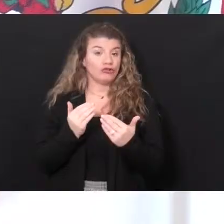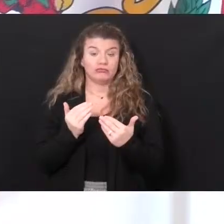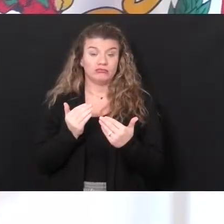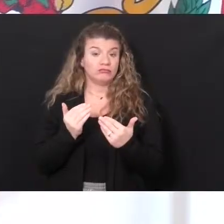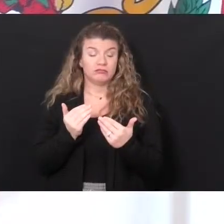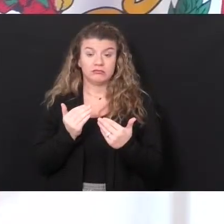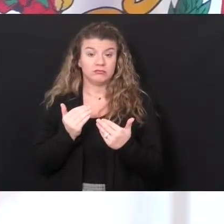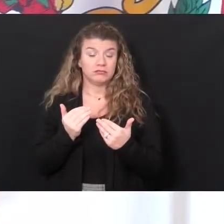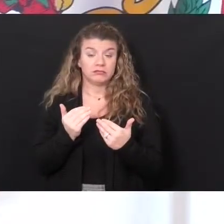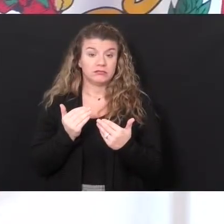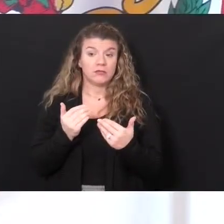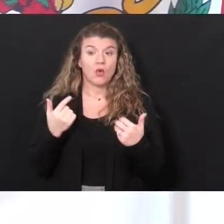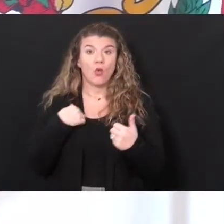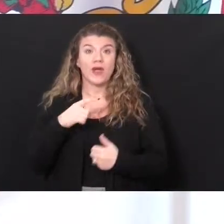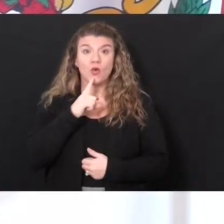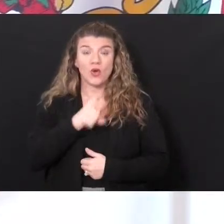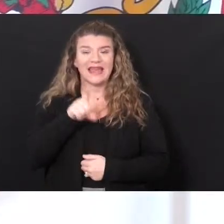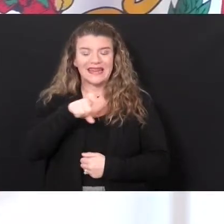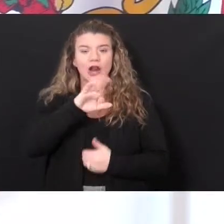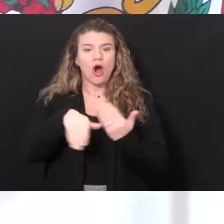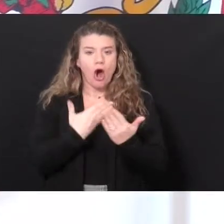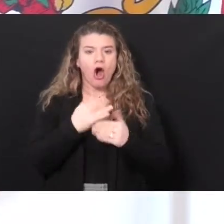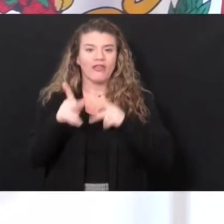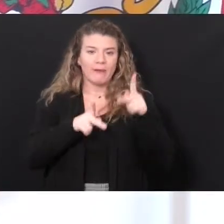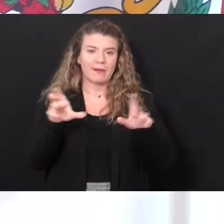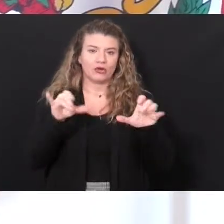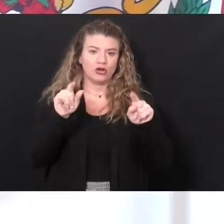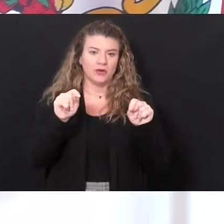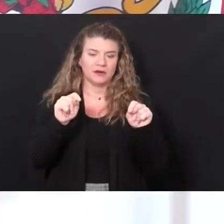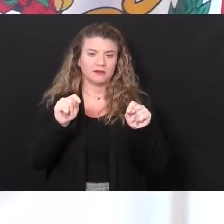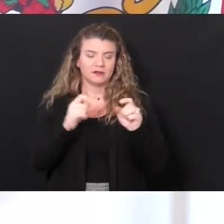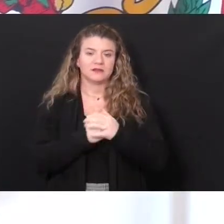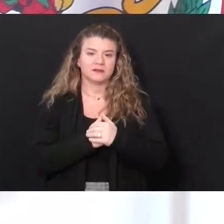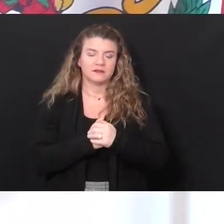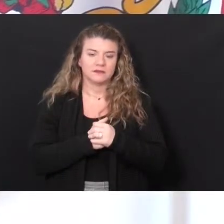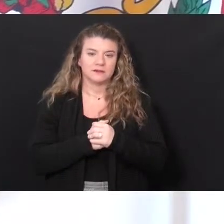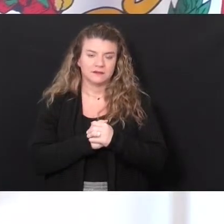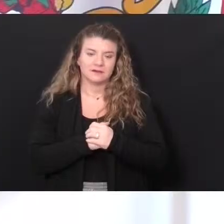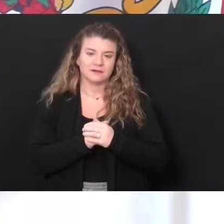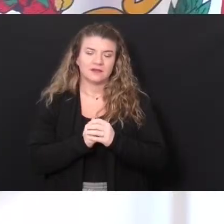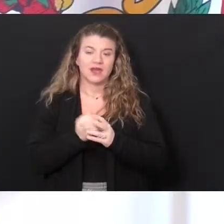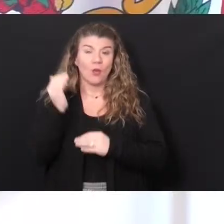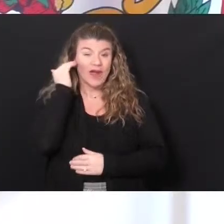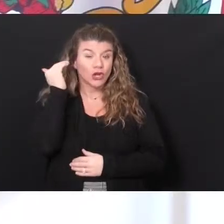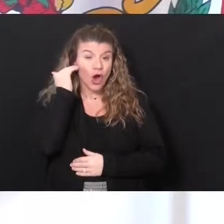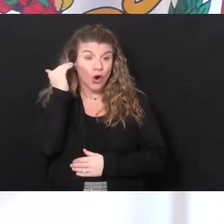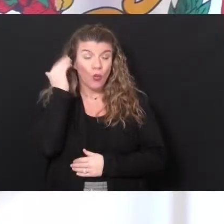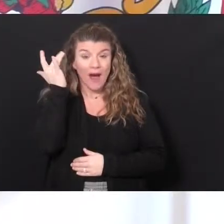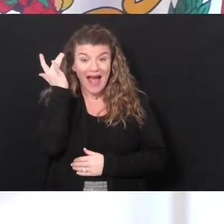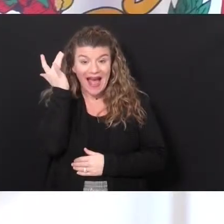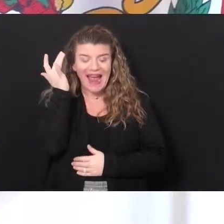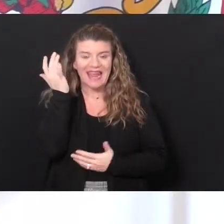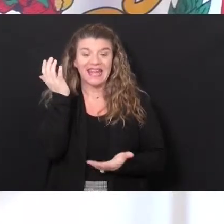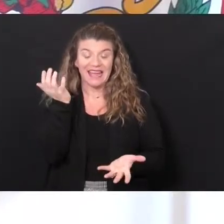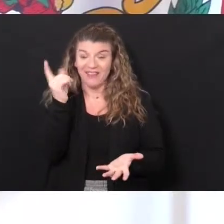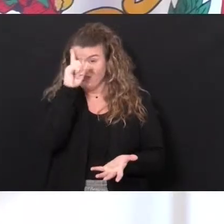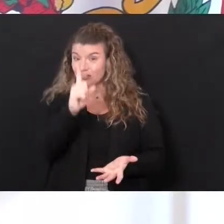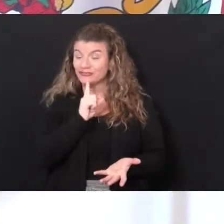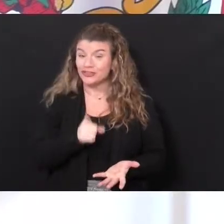know, we really need everybody to take it, because you know, we know for a fact that